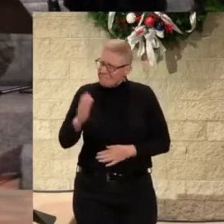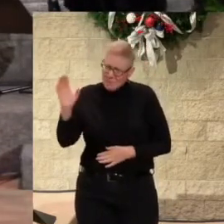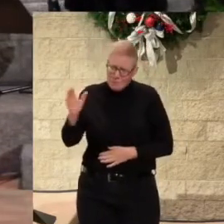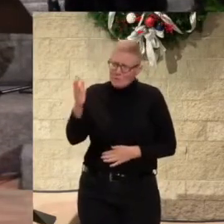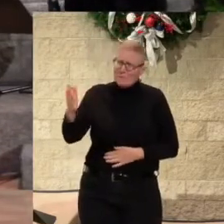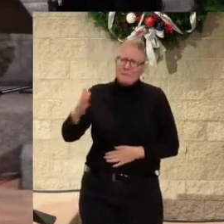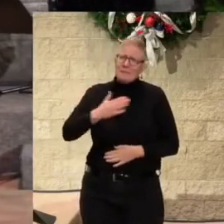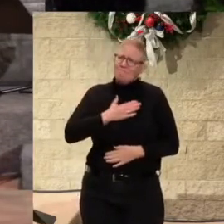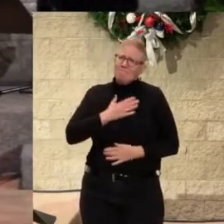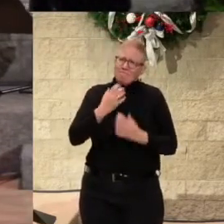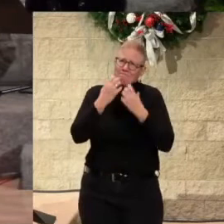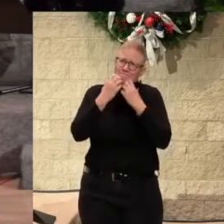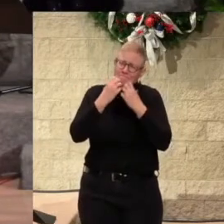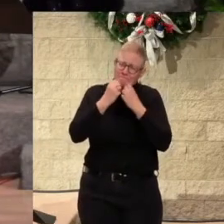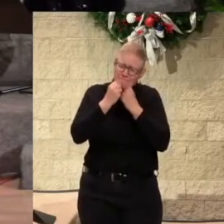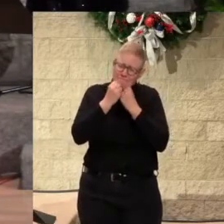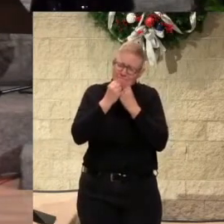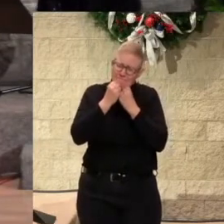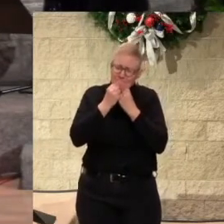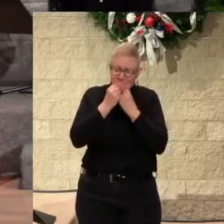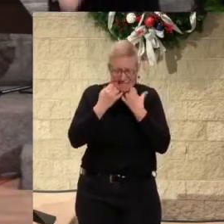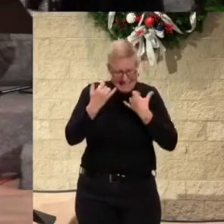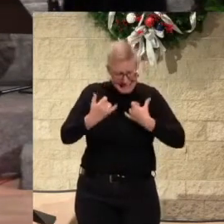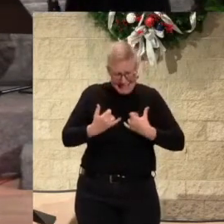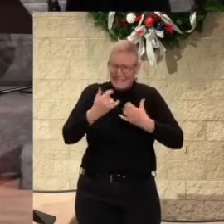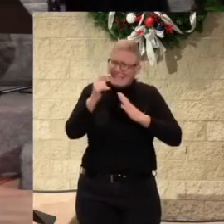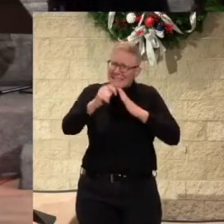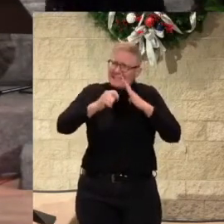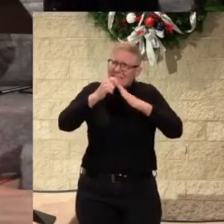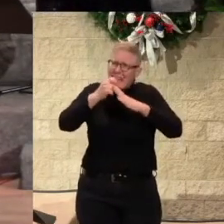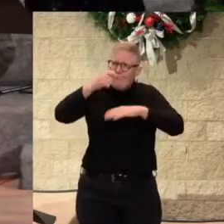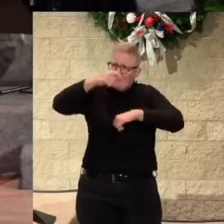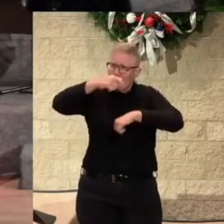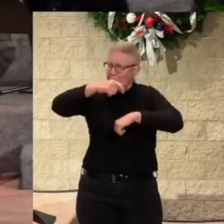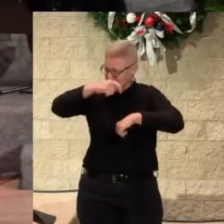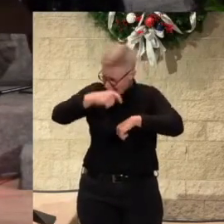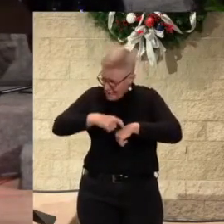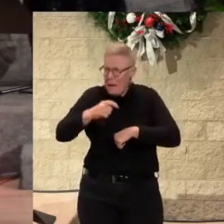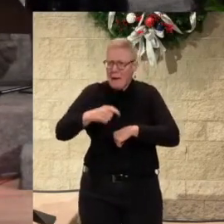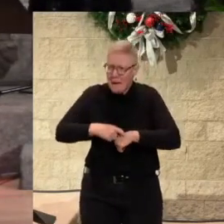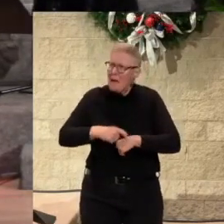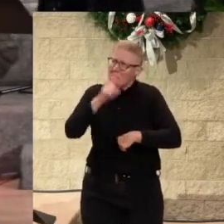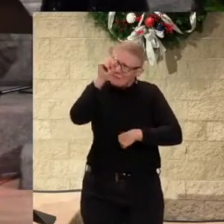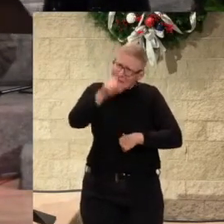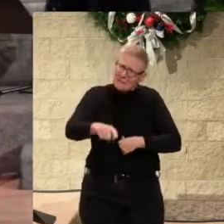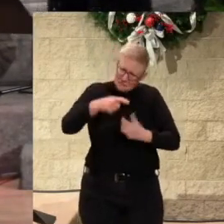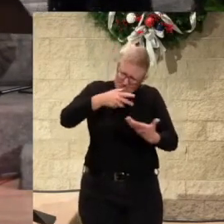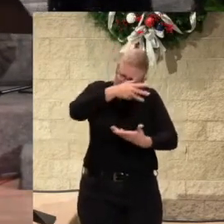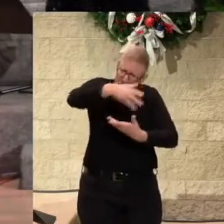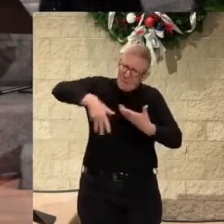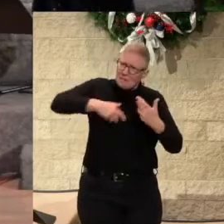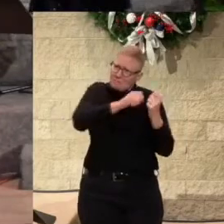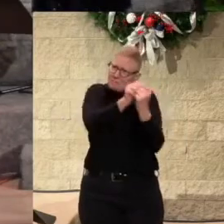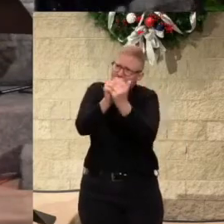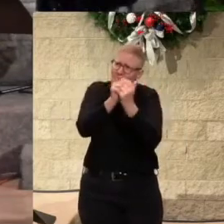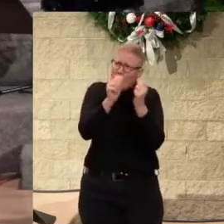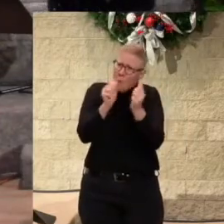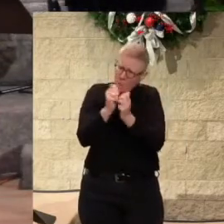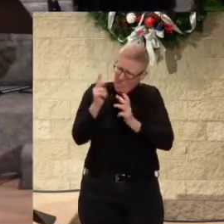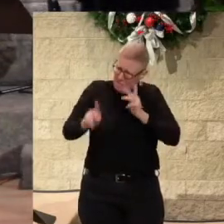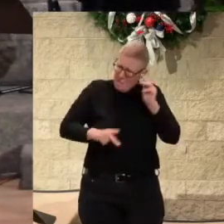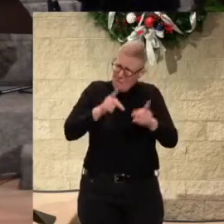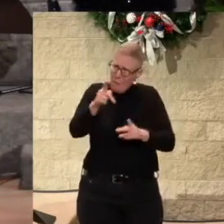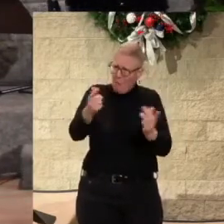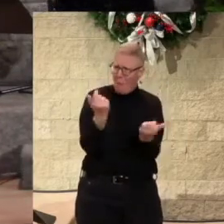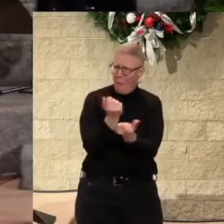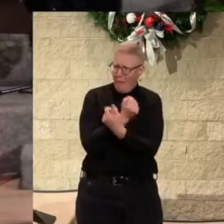dear. It's the time of year to be with the one you love. So,